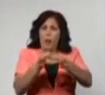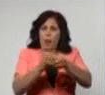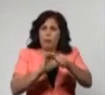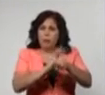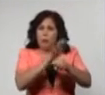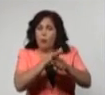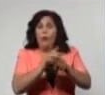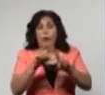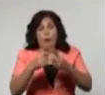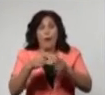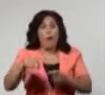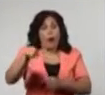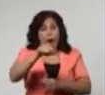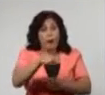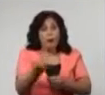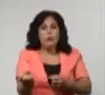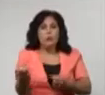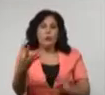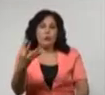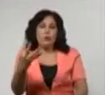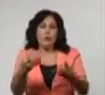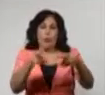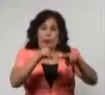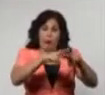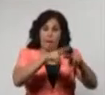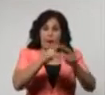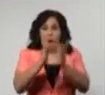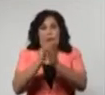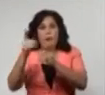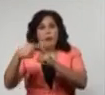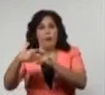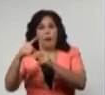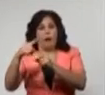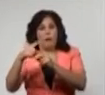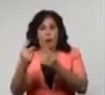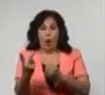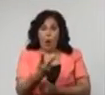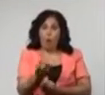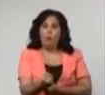their normal daily activities.